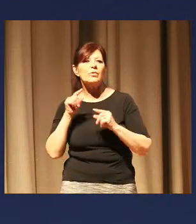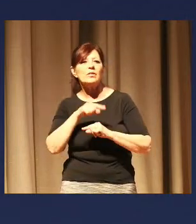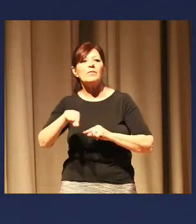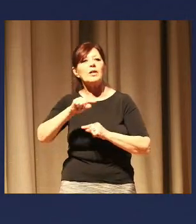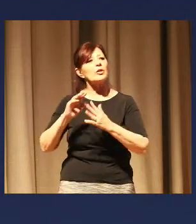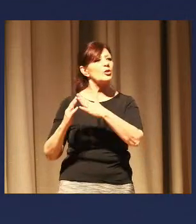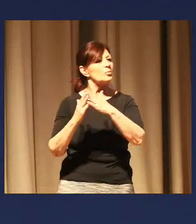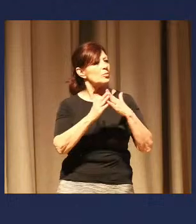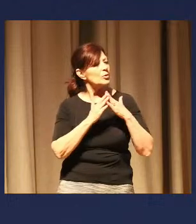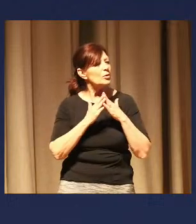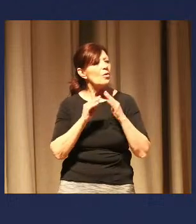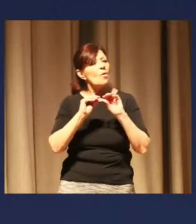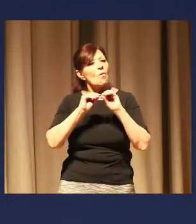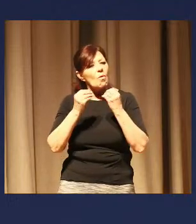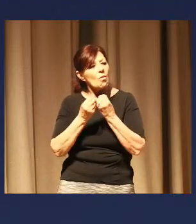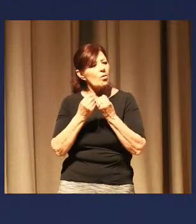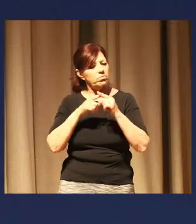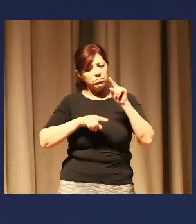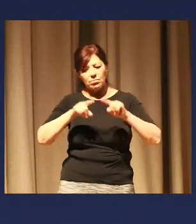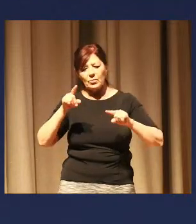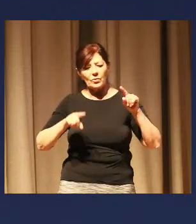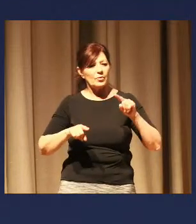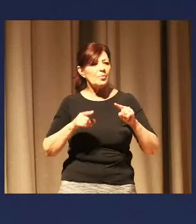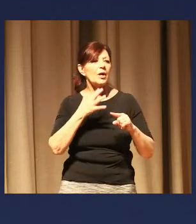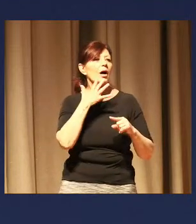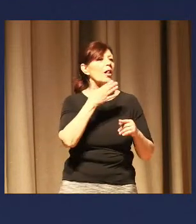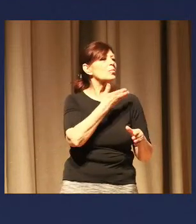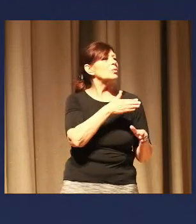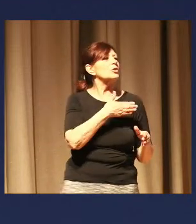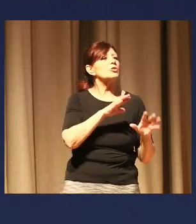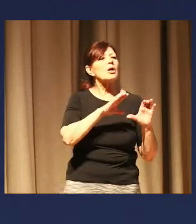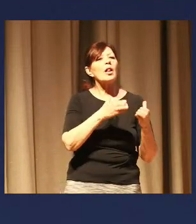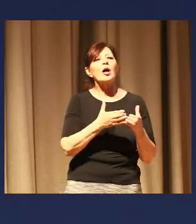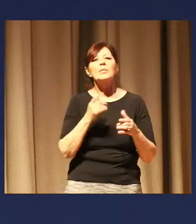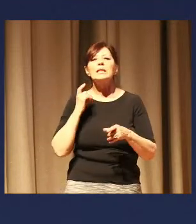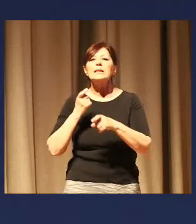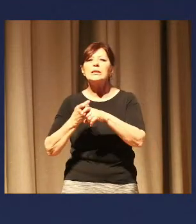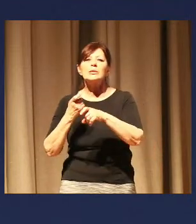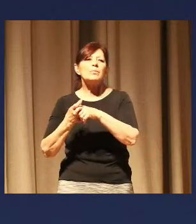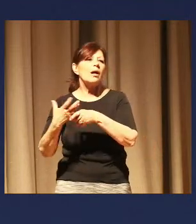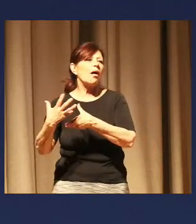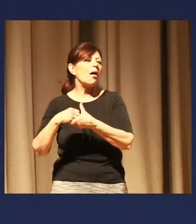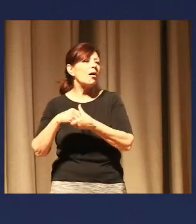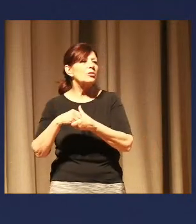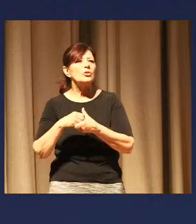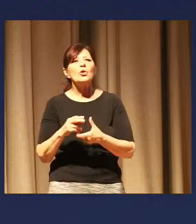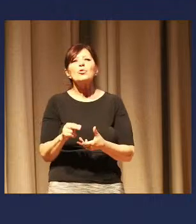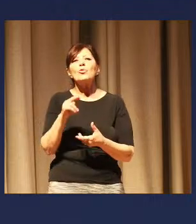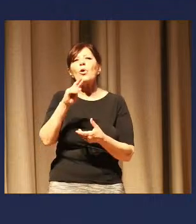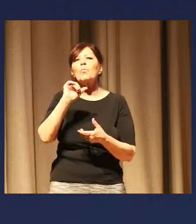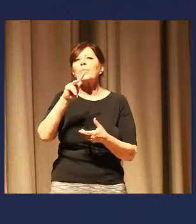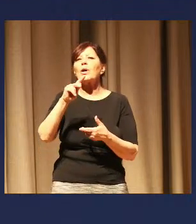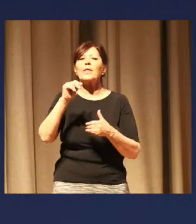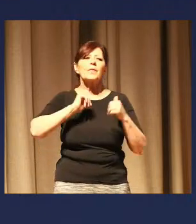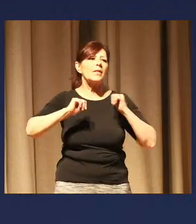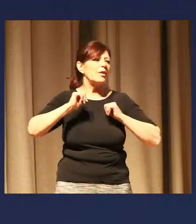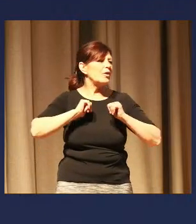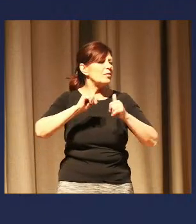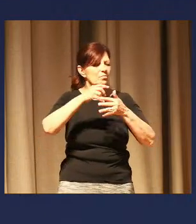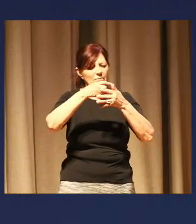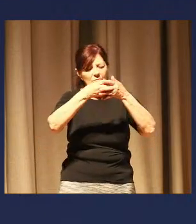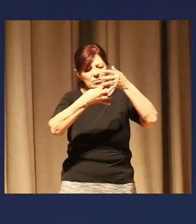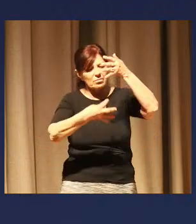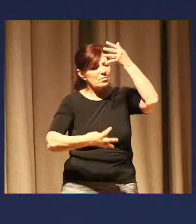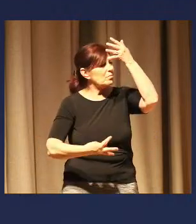communities. Organizations ranging from the Colors Musicians Club, the Hispanic Heritage Cultural Institute, to the North Park Theater, the Penn-Dixie